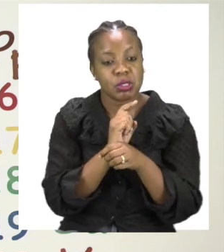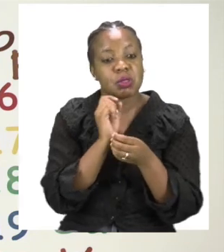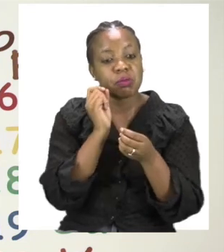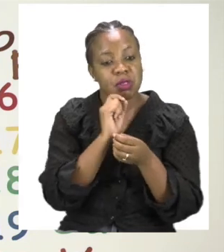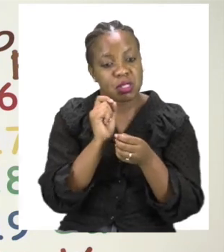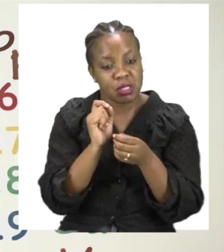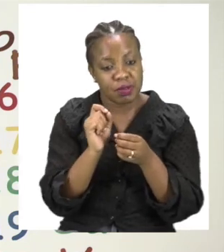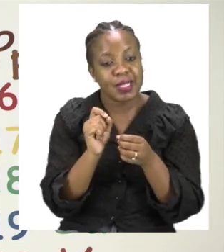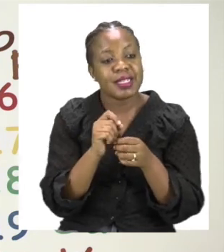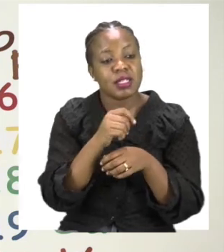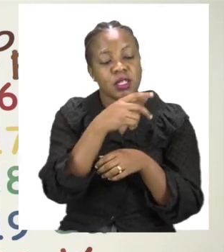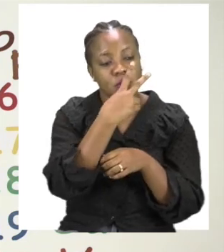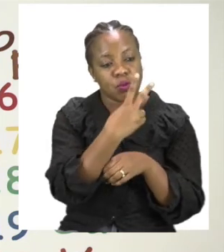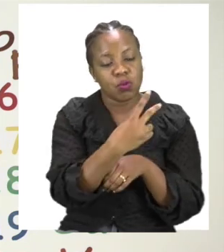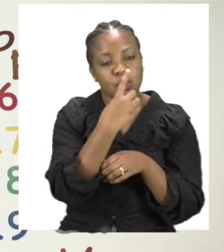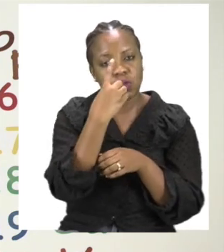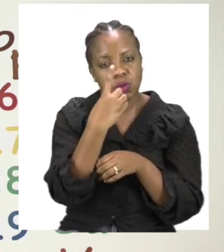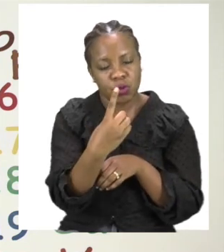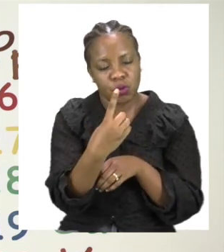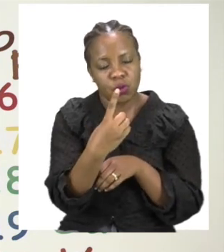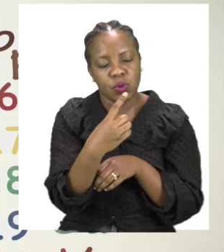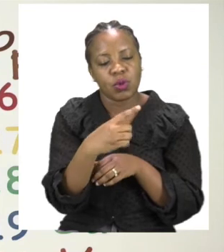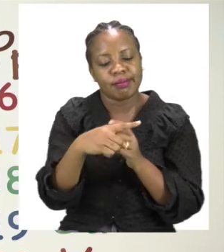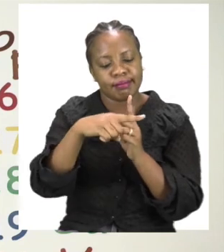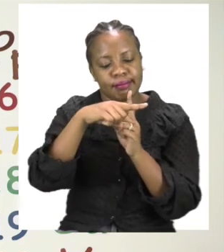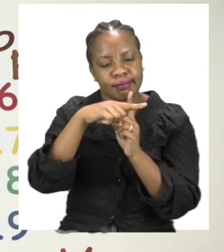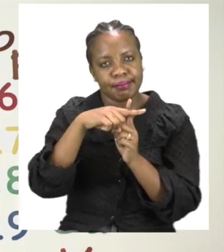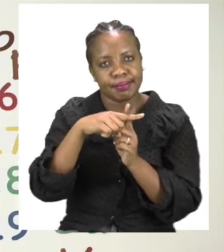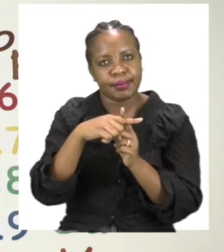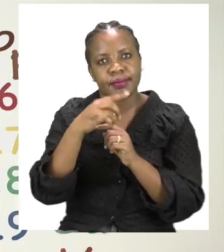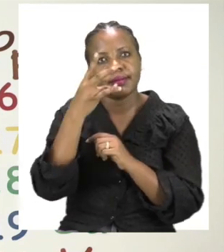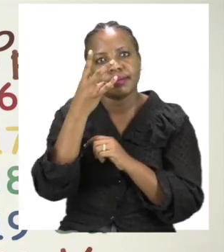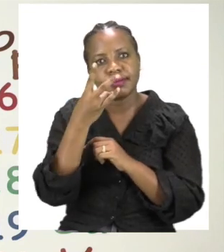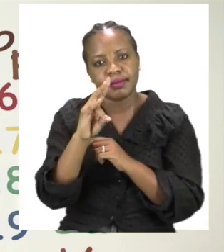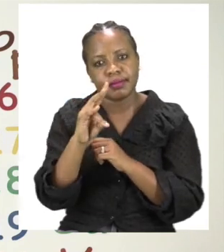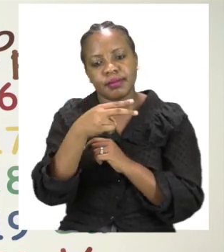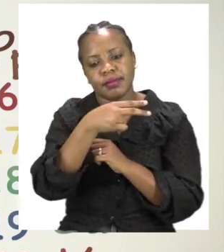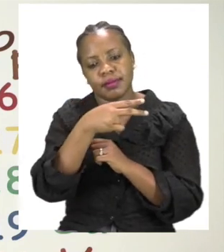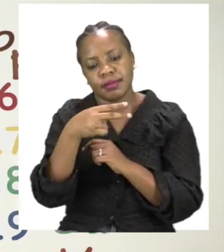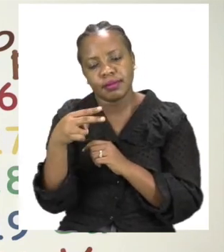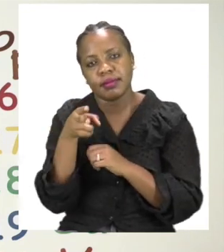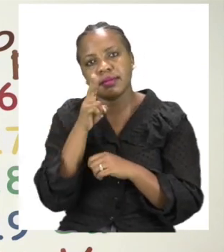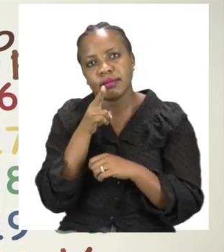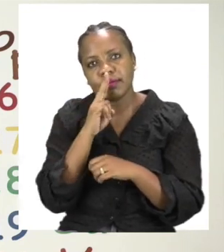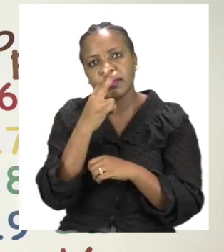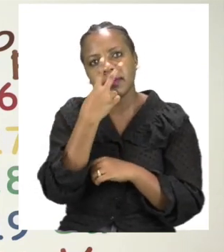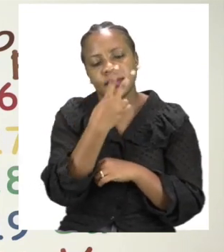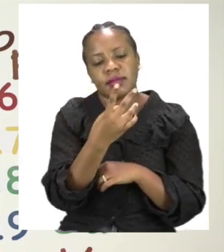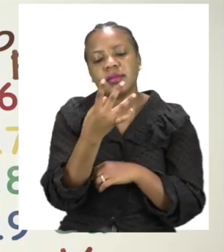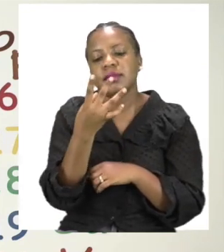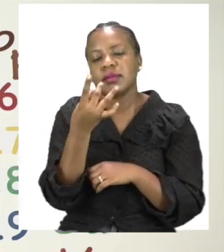21 plus 7 equals 28. The rest of